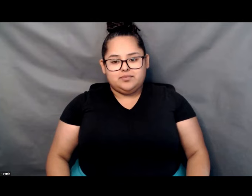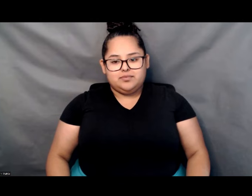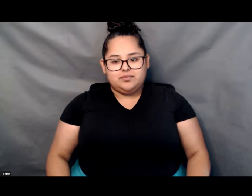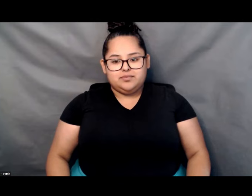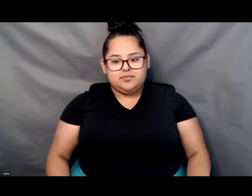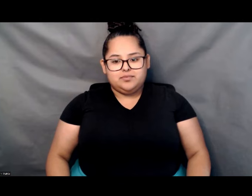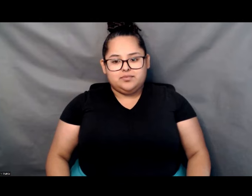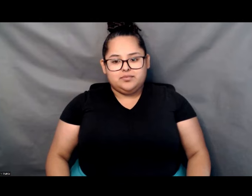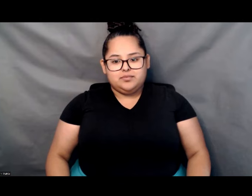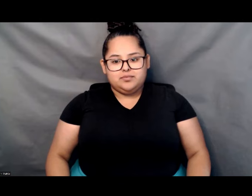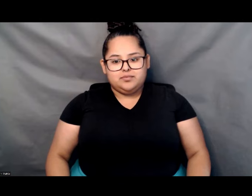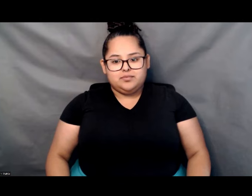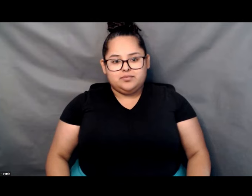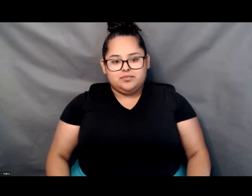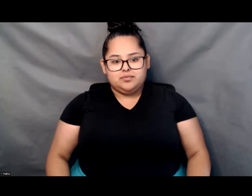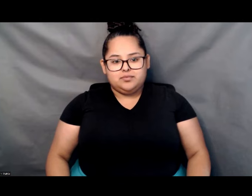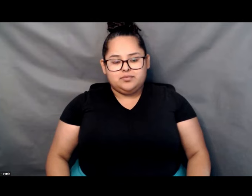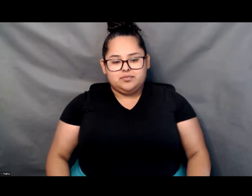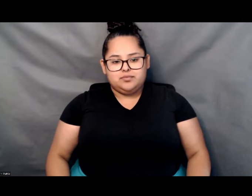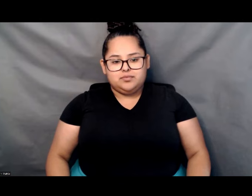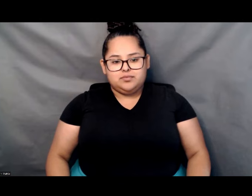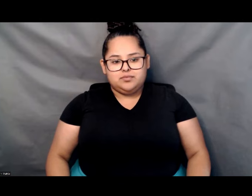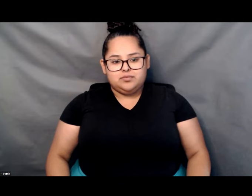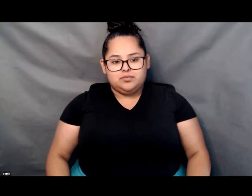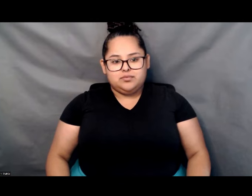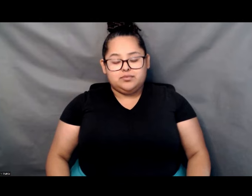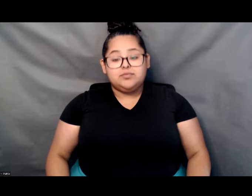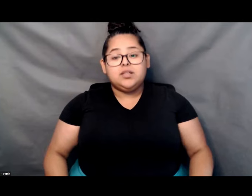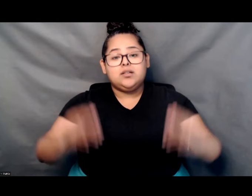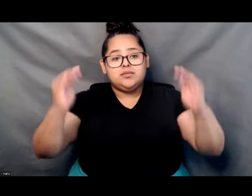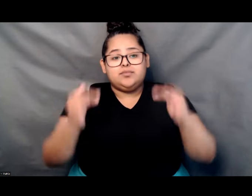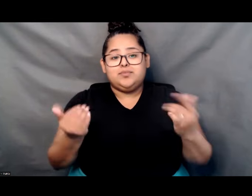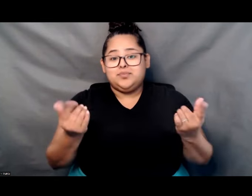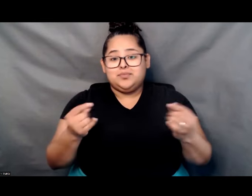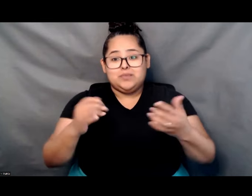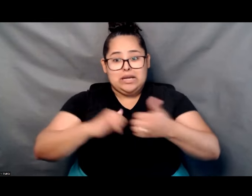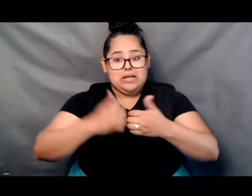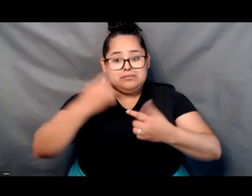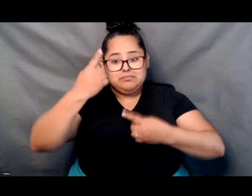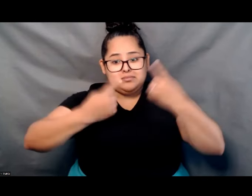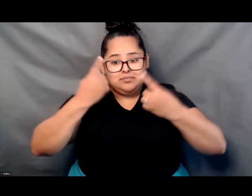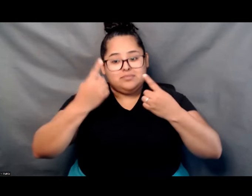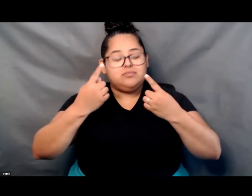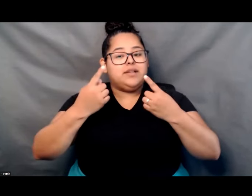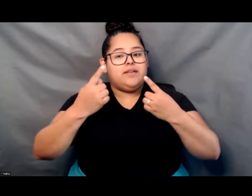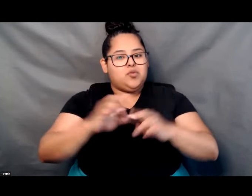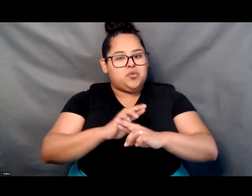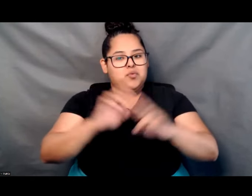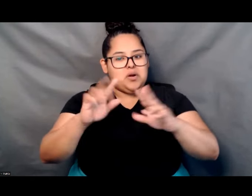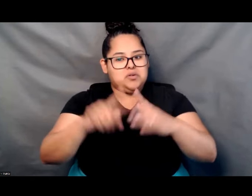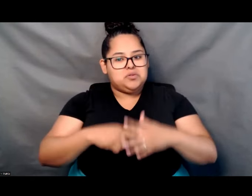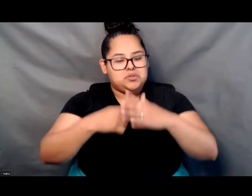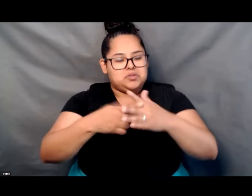Well, some next steps for you to consider as we're getting ready to start off this next